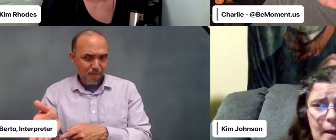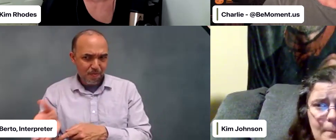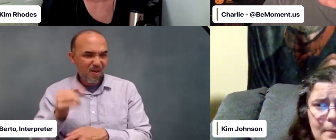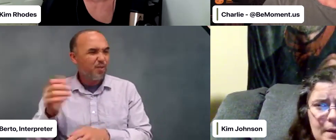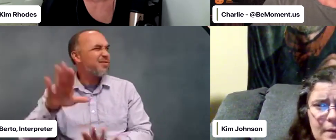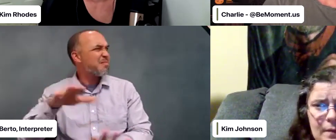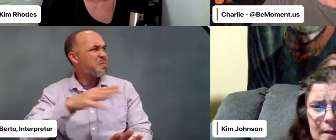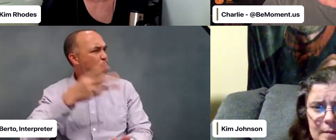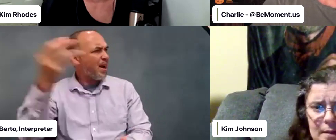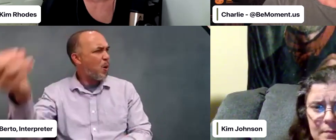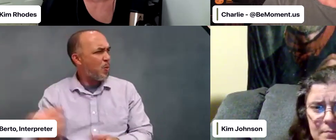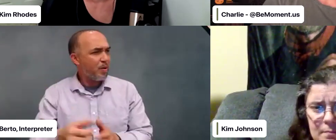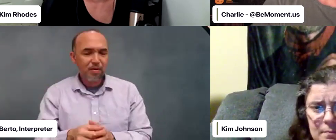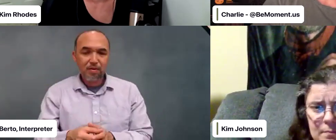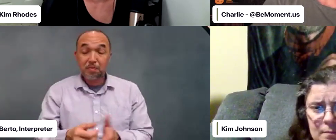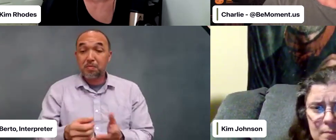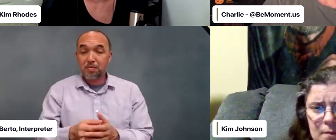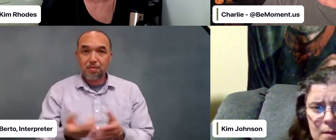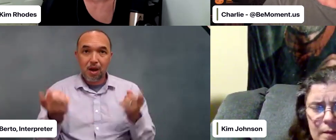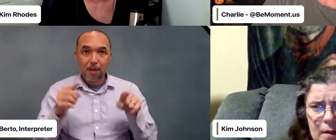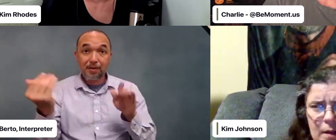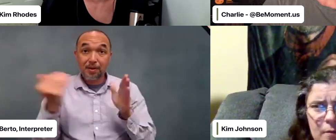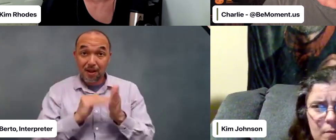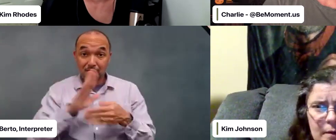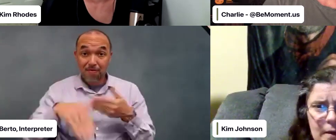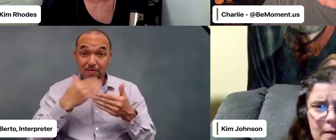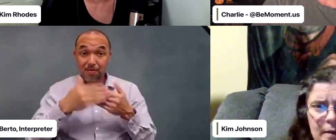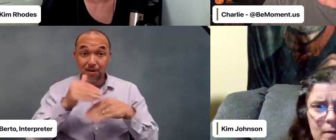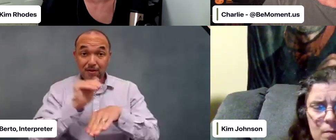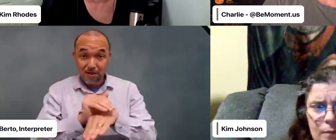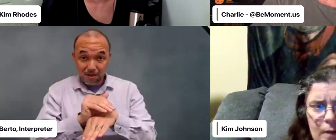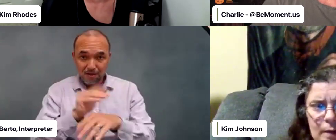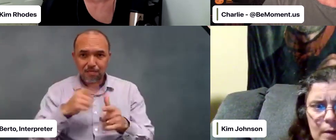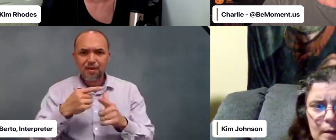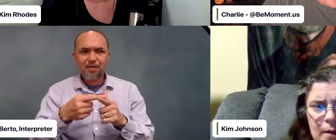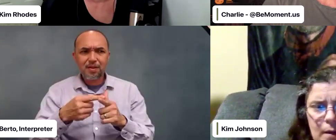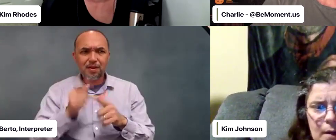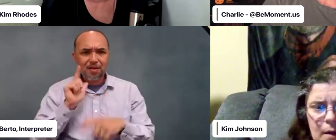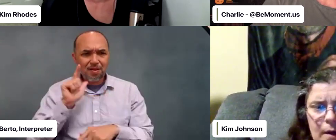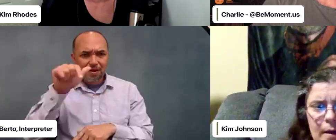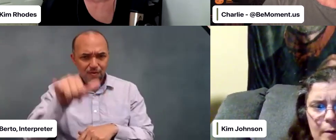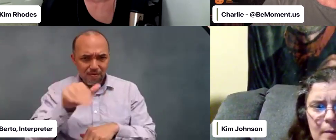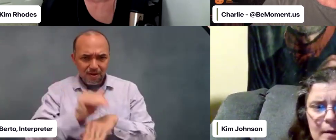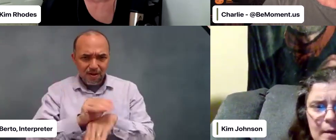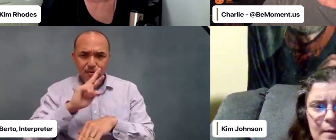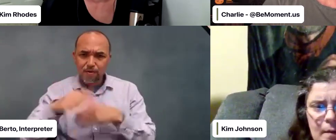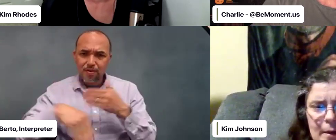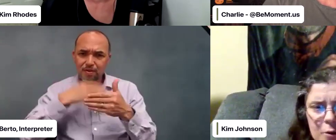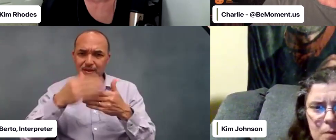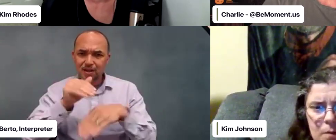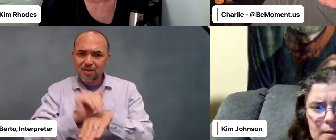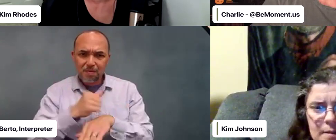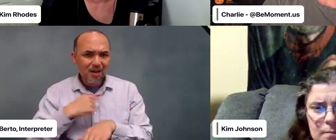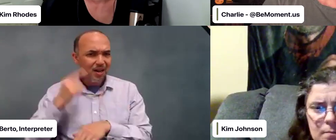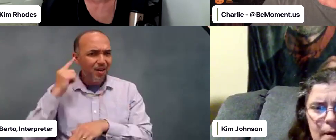It happened again the next night. And then either later that night or the following night, I hear him outside my